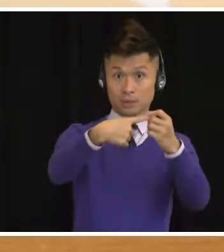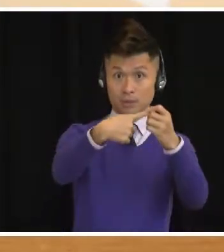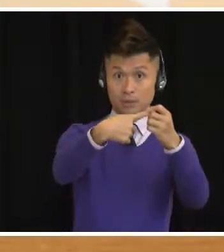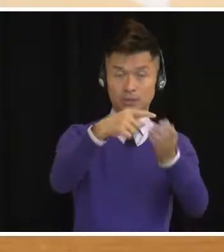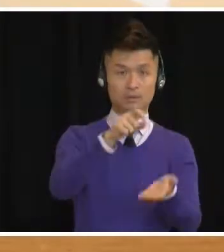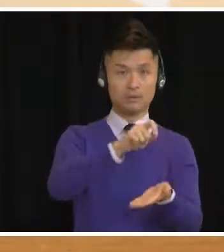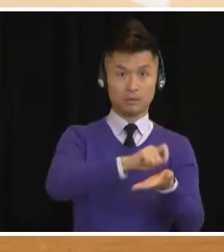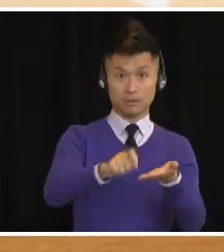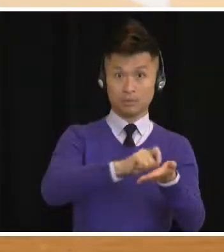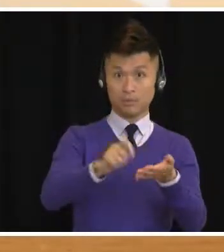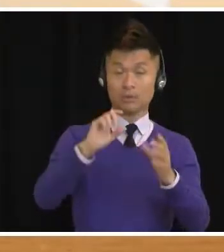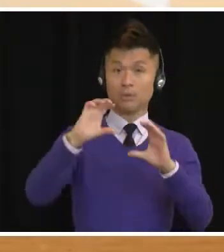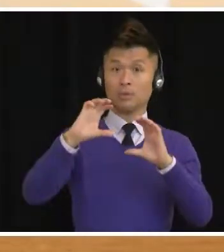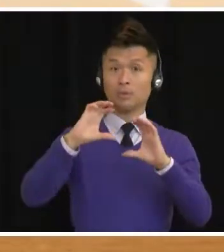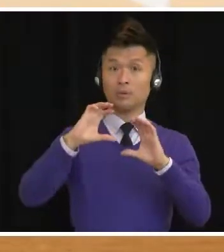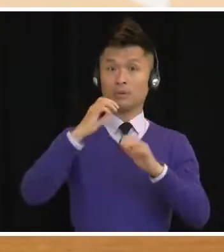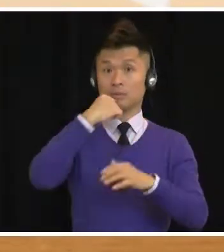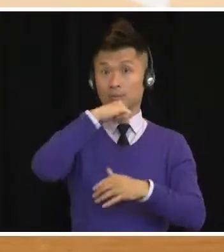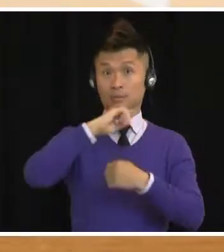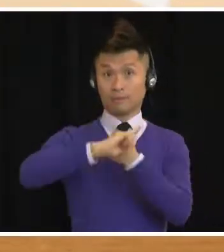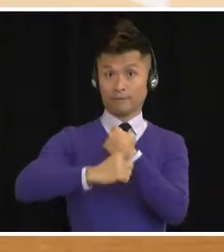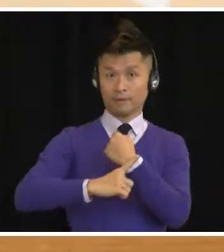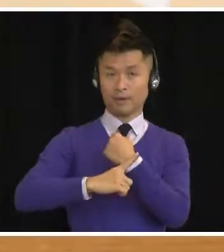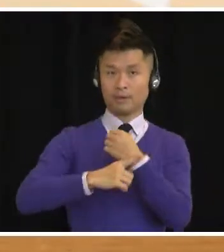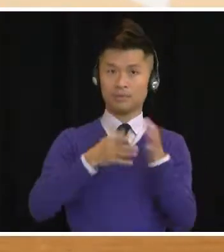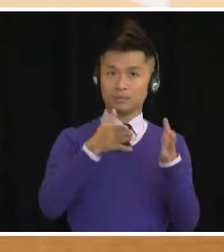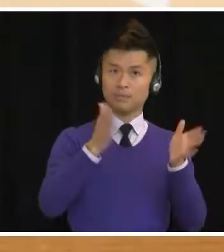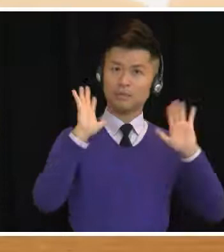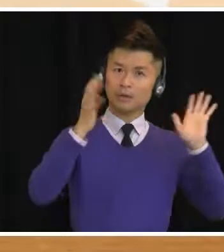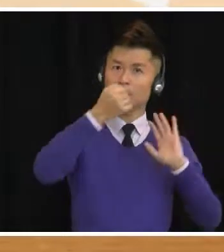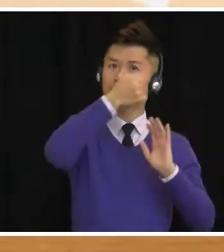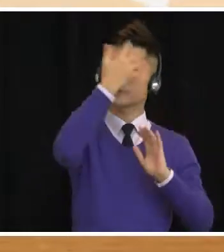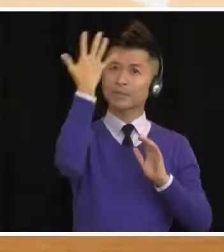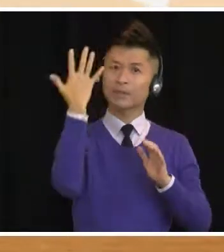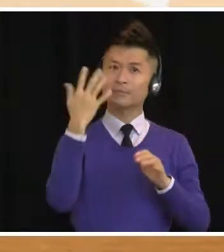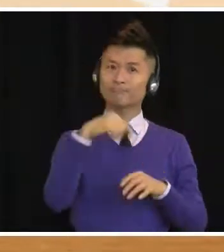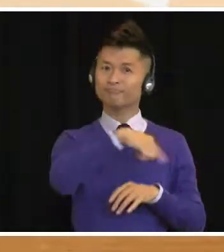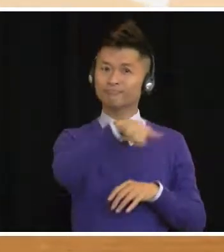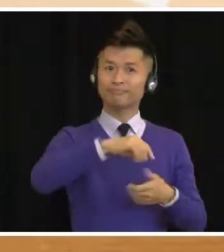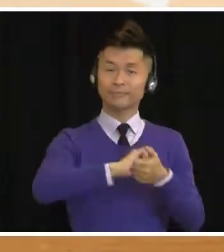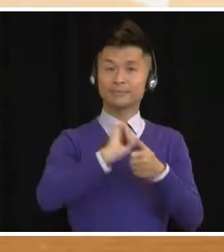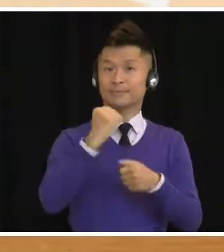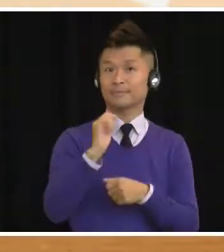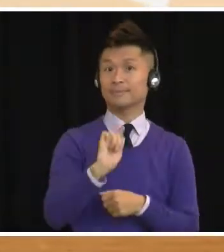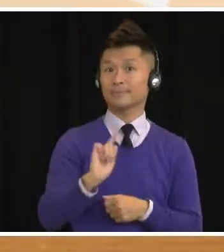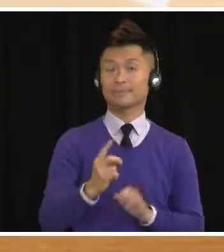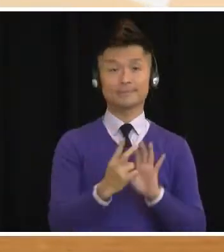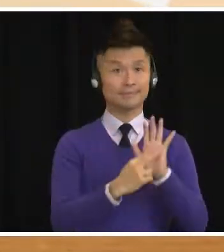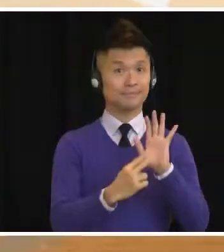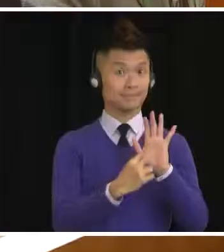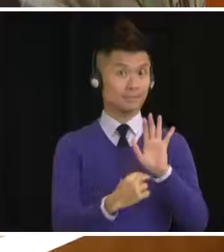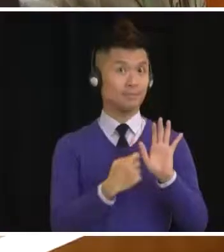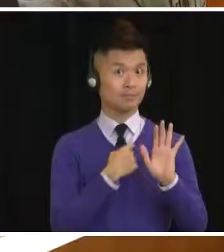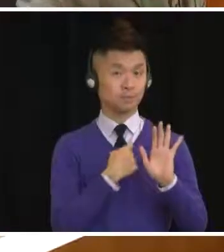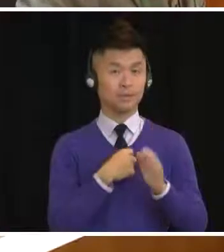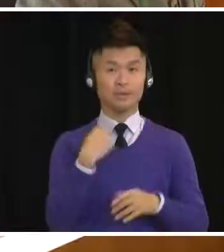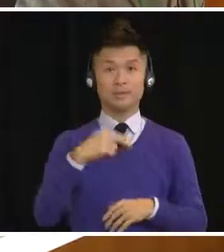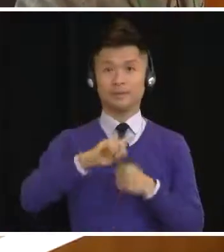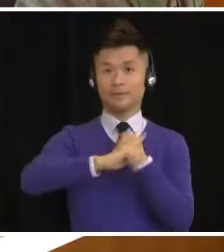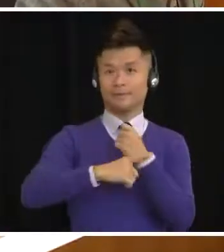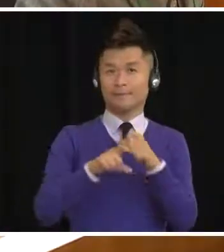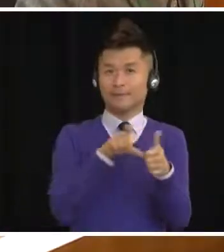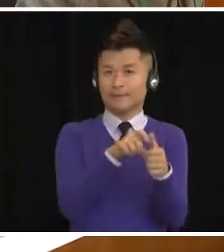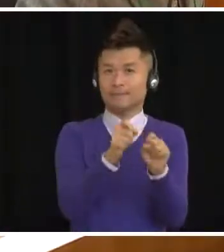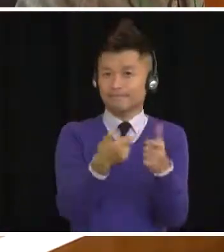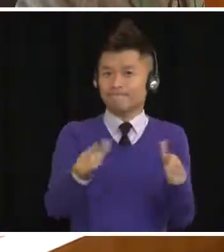the Convention. On children, children are defined as persons below the age of 18. And